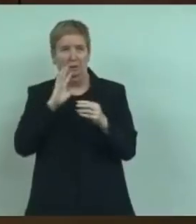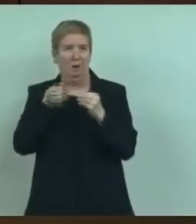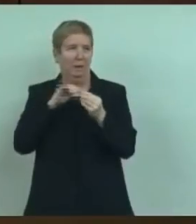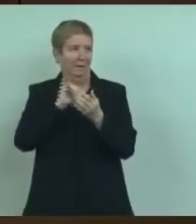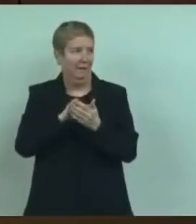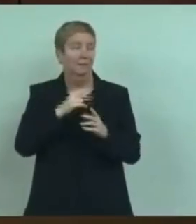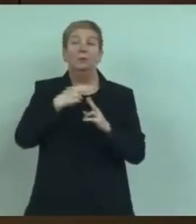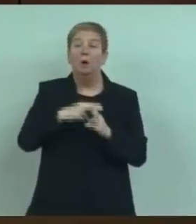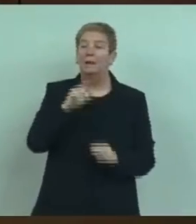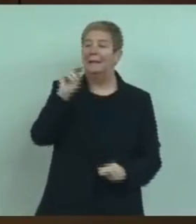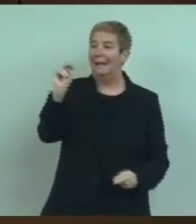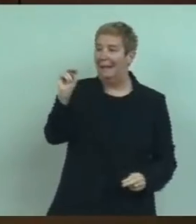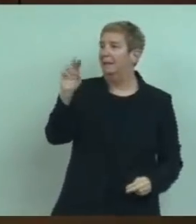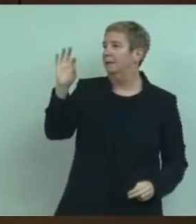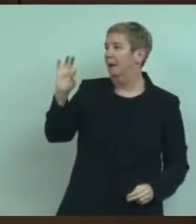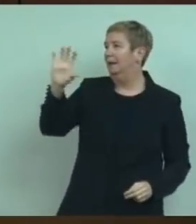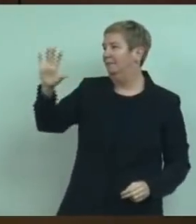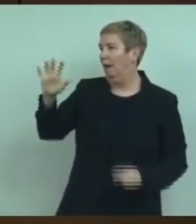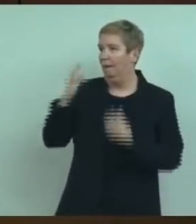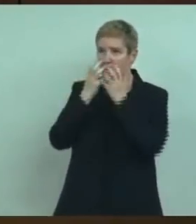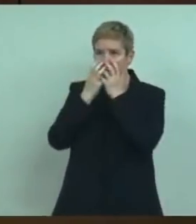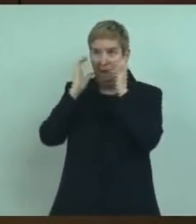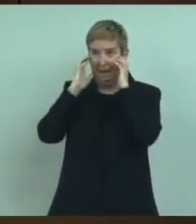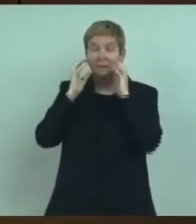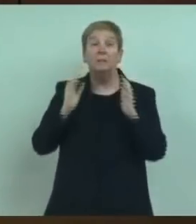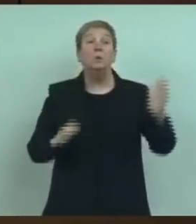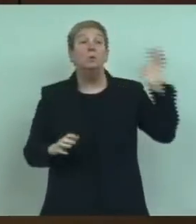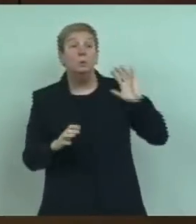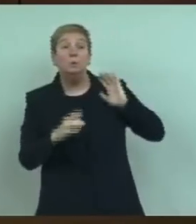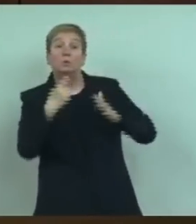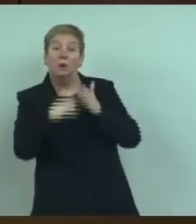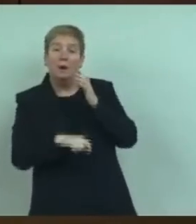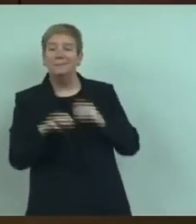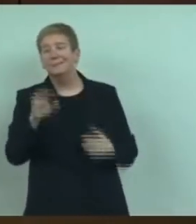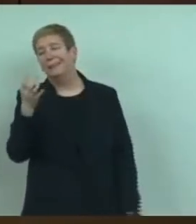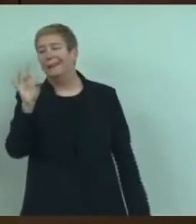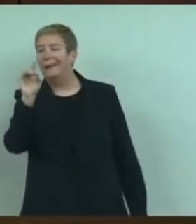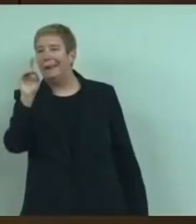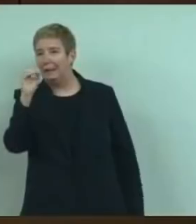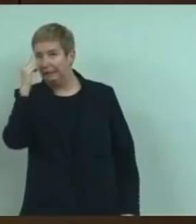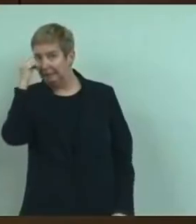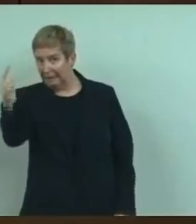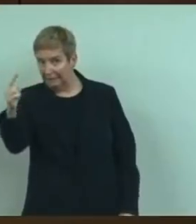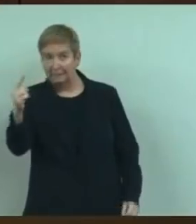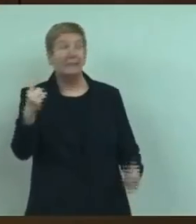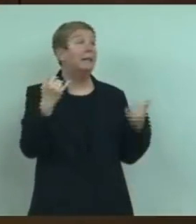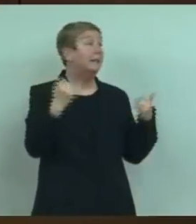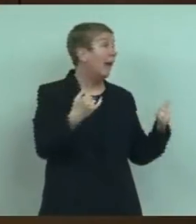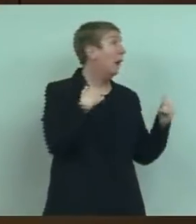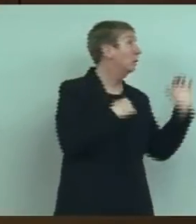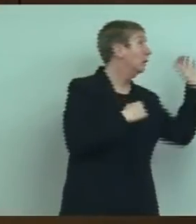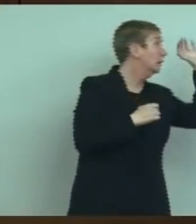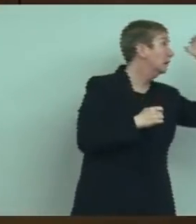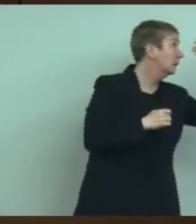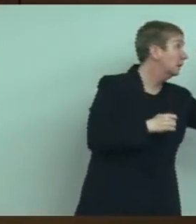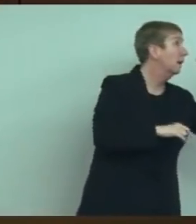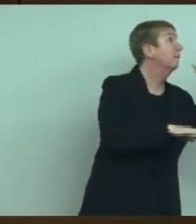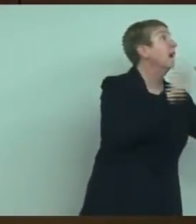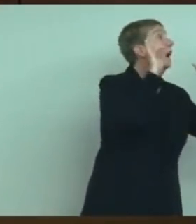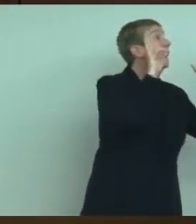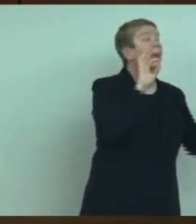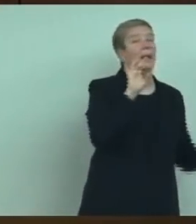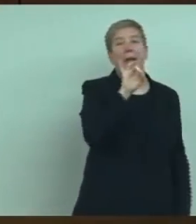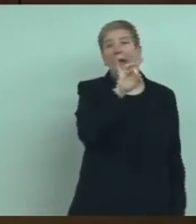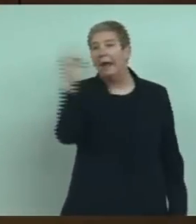mask. These used to be about 80 cents. They are now on the market anywhere between $8 and